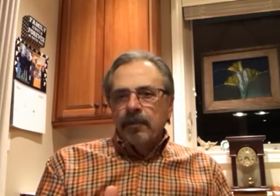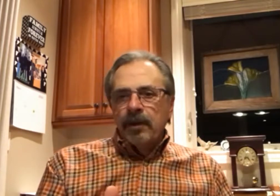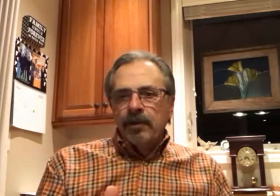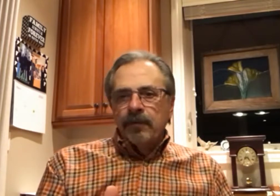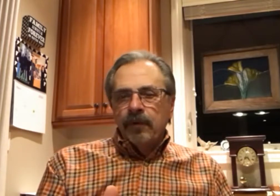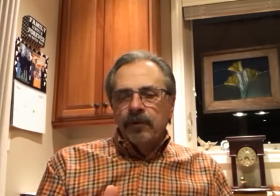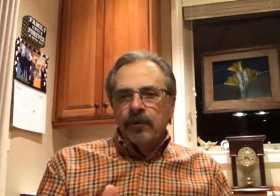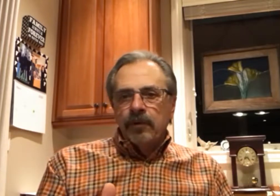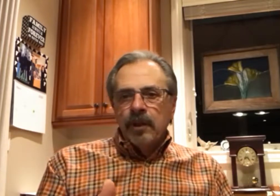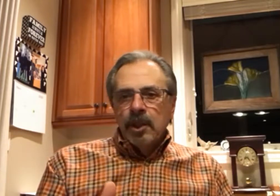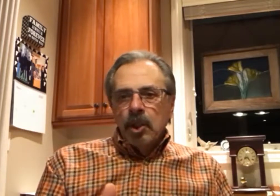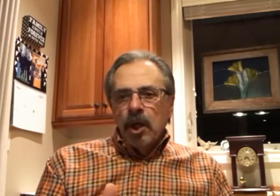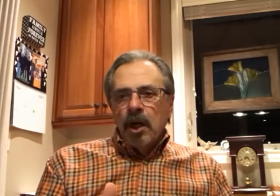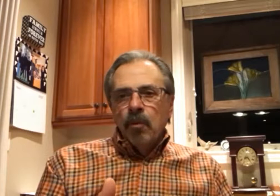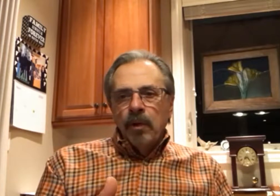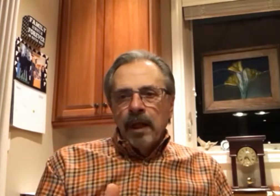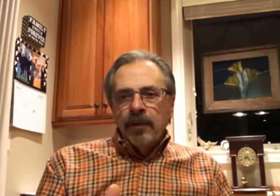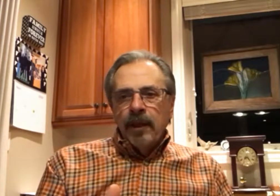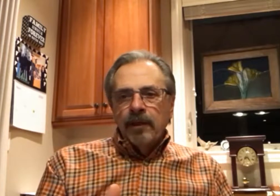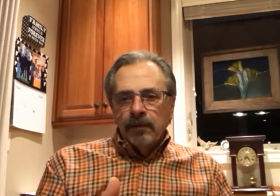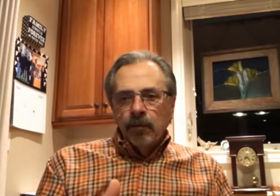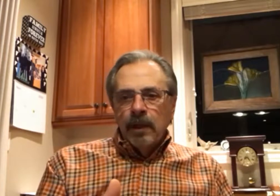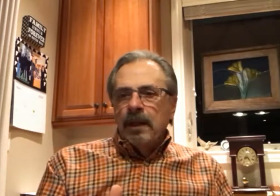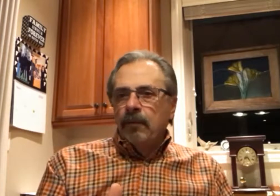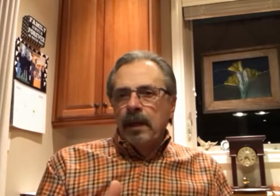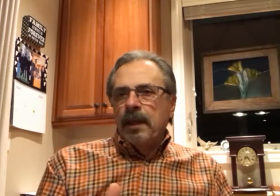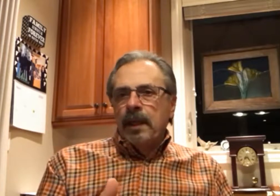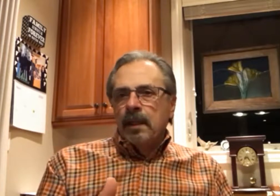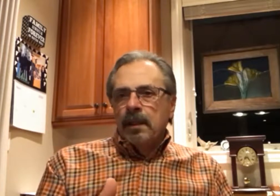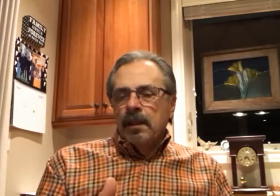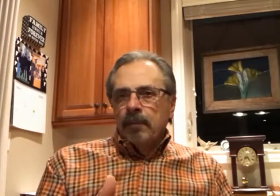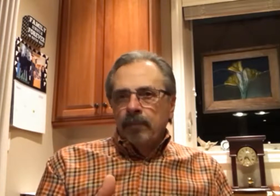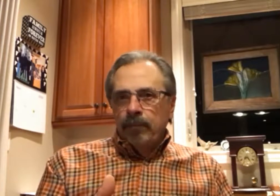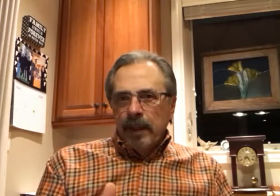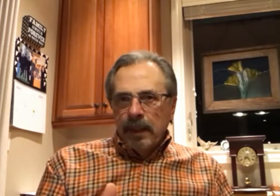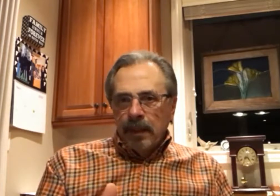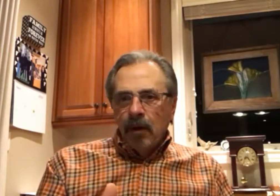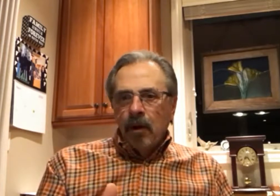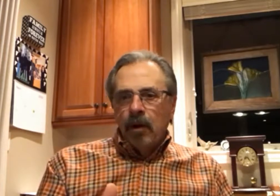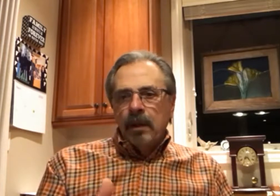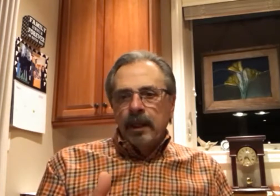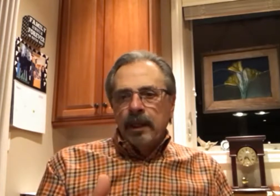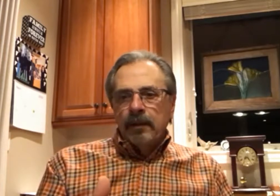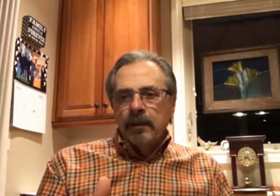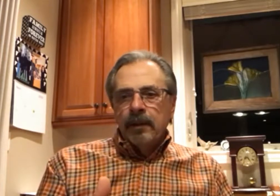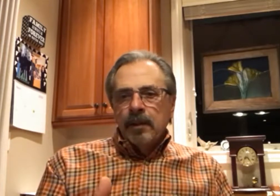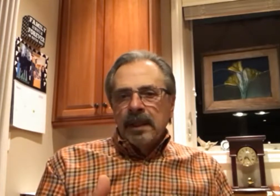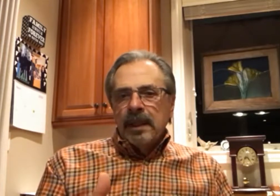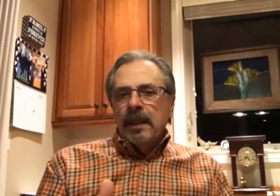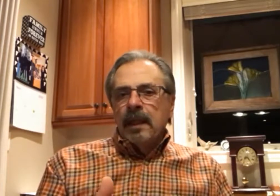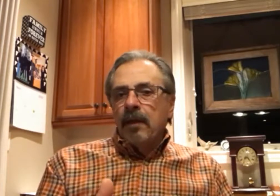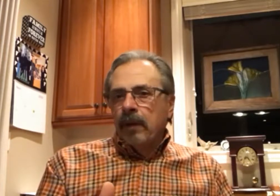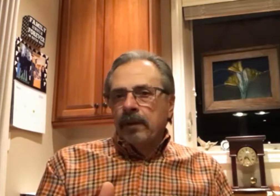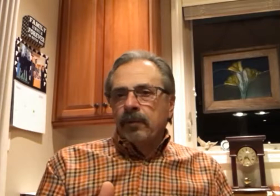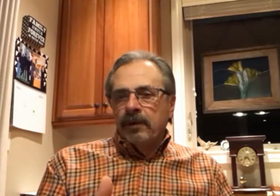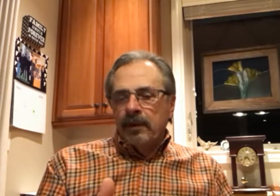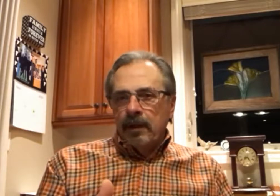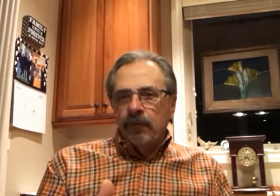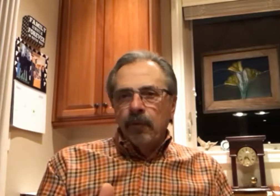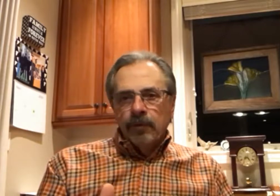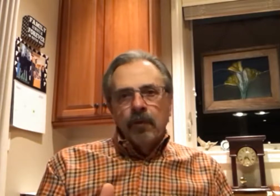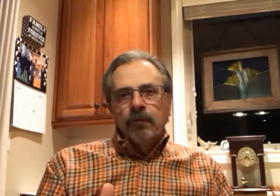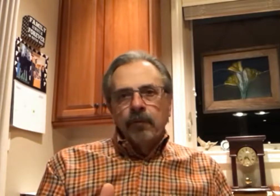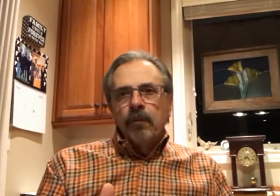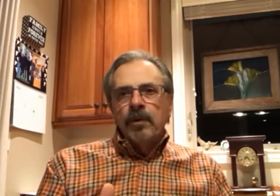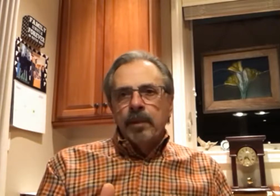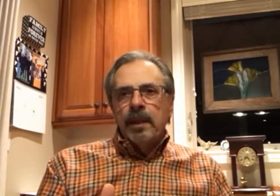feasibly accomplish versus what I think is a really, really big haul. And getting light rail to extend